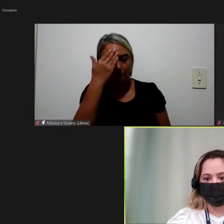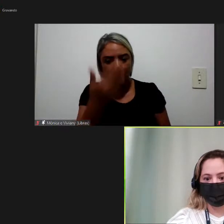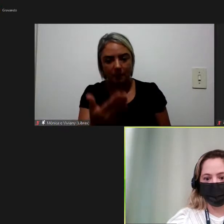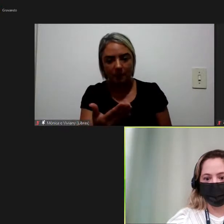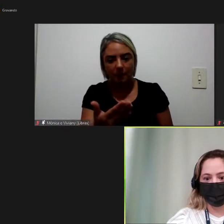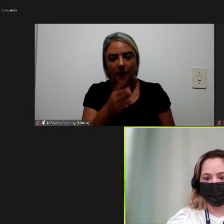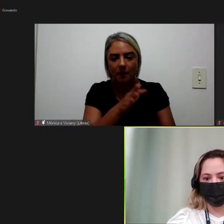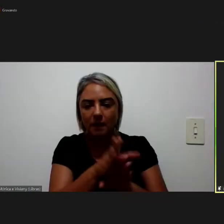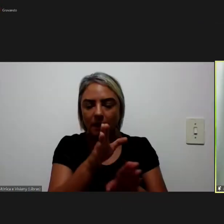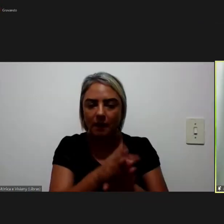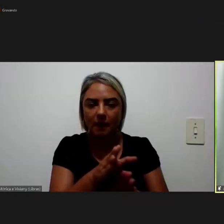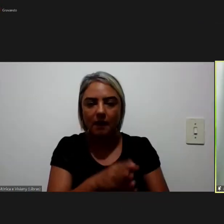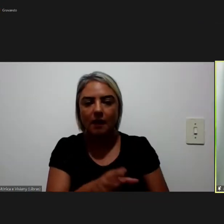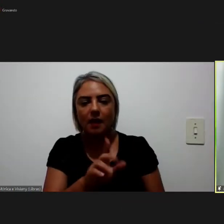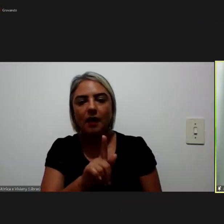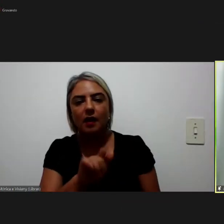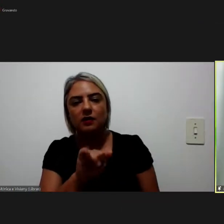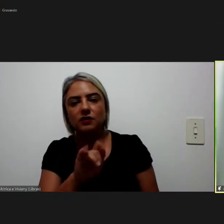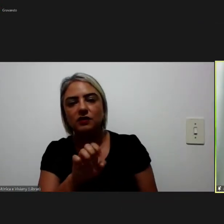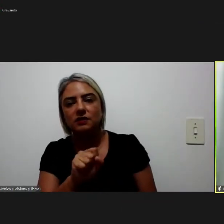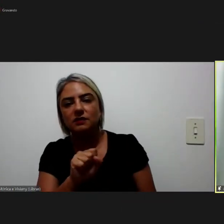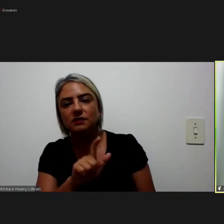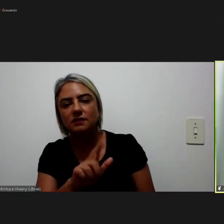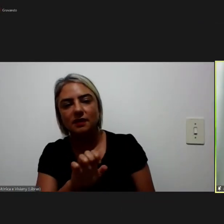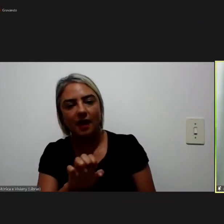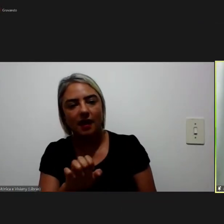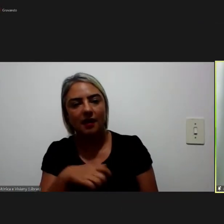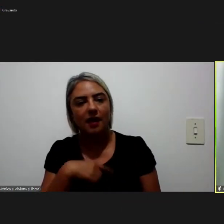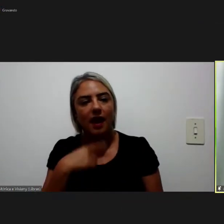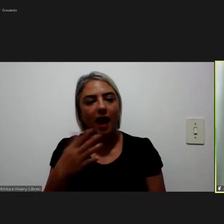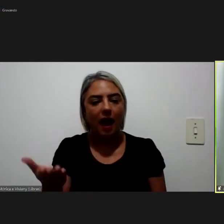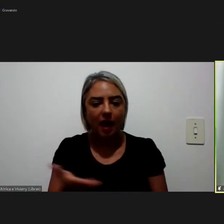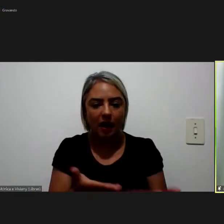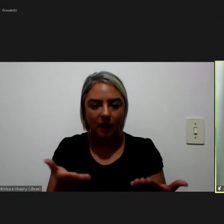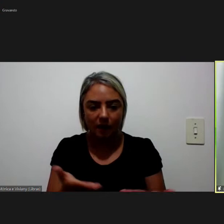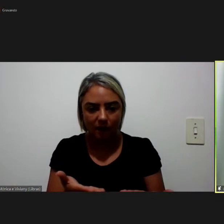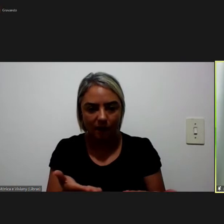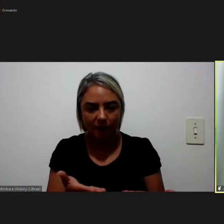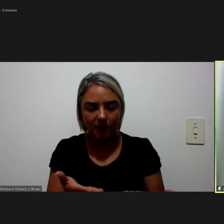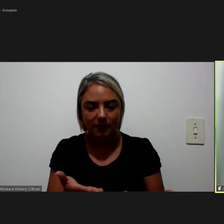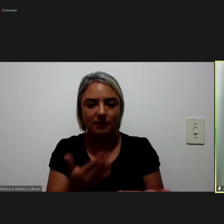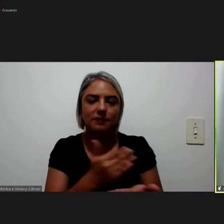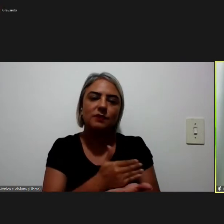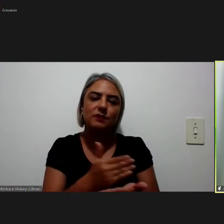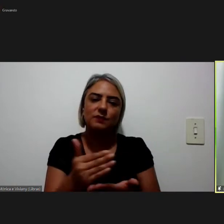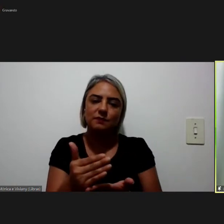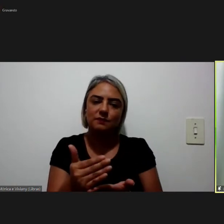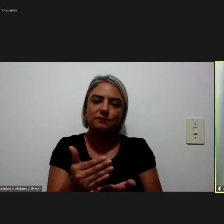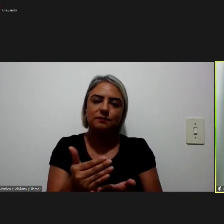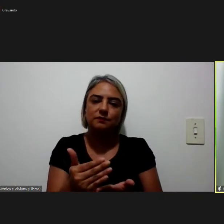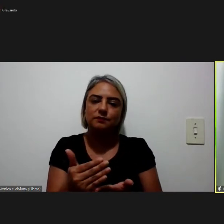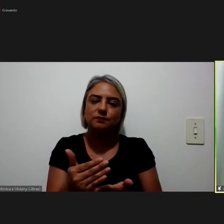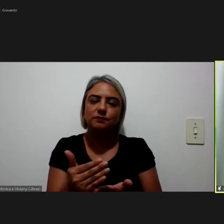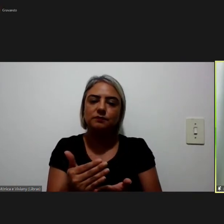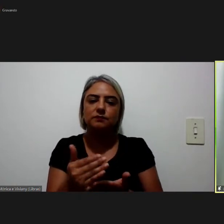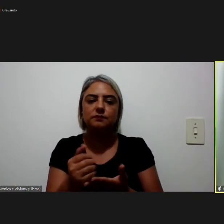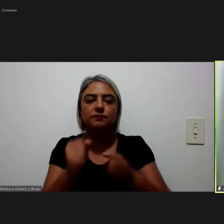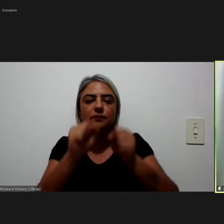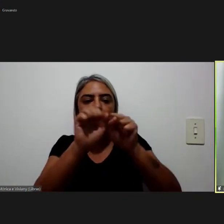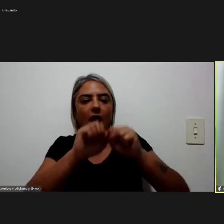Thank you very much for your orientation, Gisele. So in the sequence, we're going